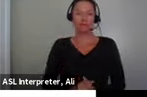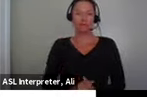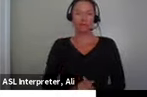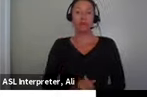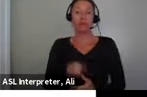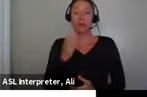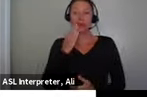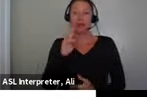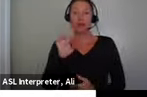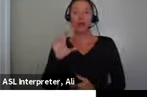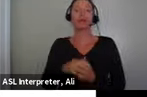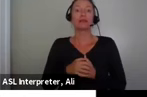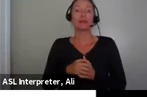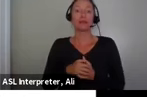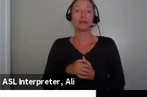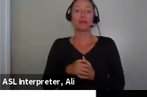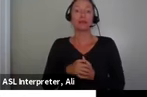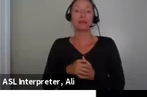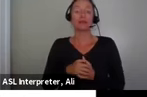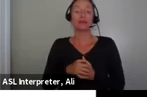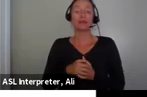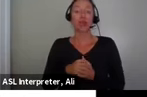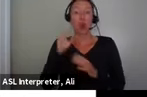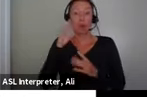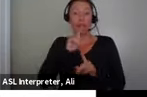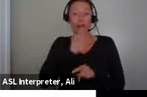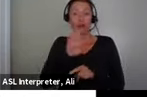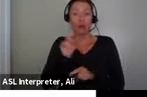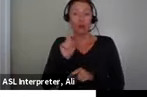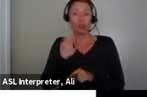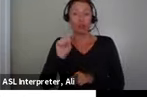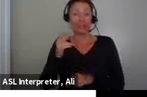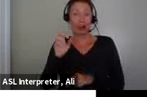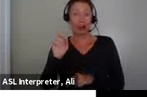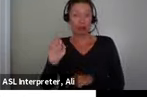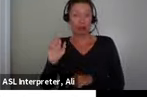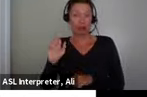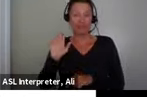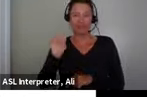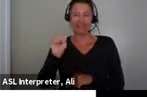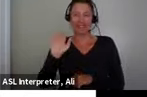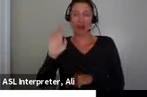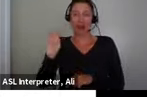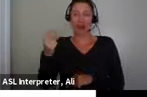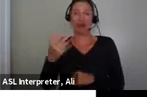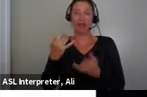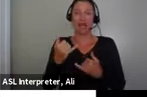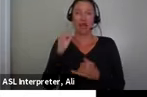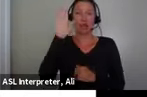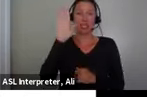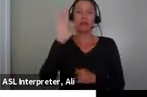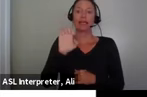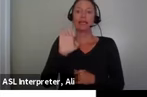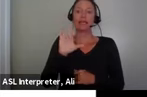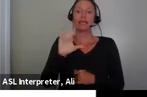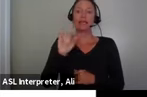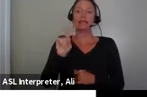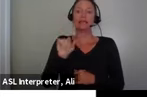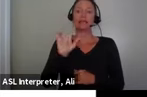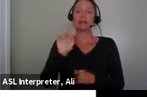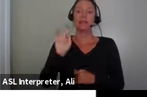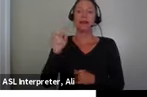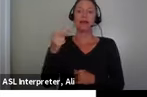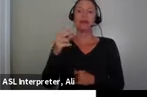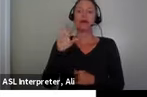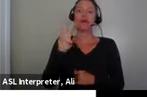Thank you, Will. Sarah, I hope that answered your question. I'll take a raised hand. I see it, Elizabeth